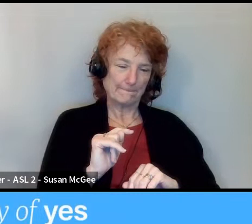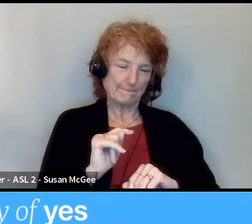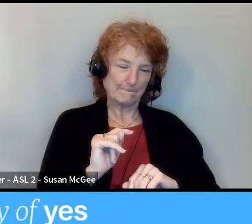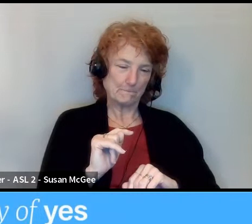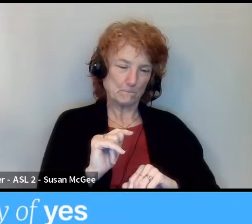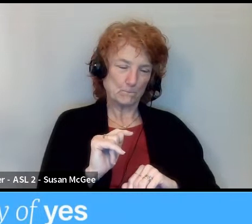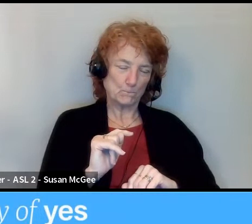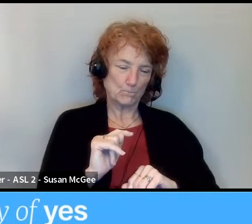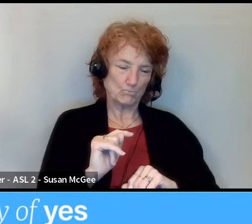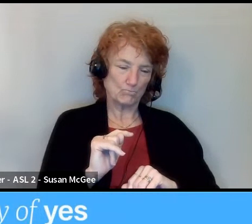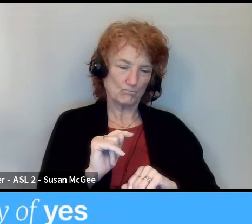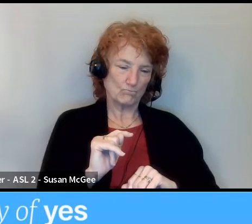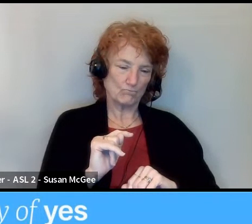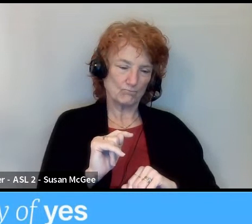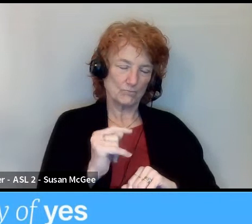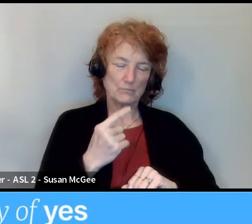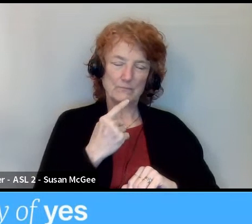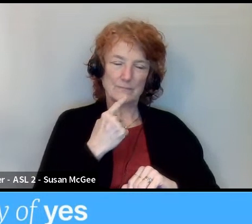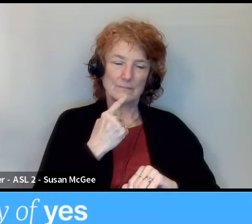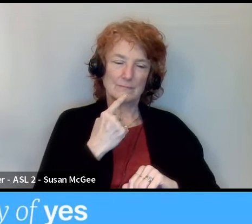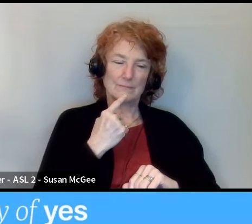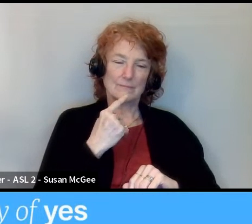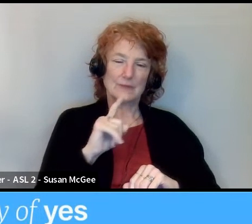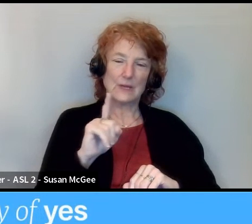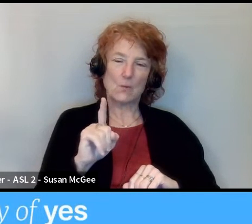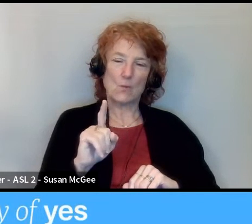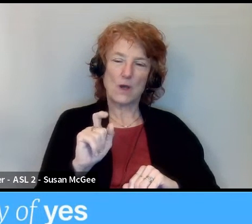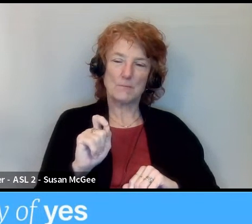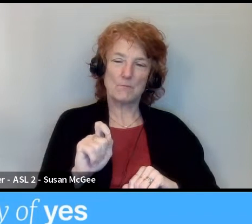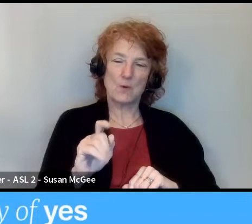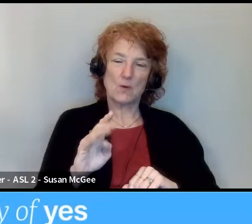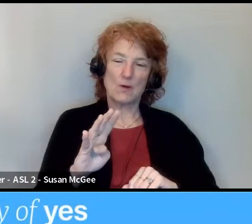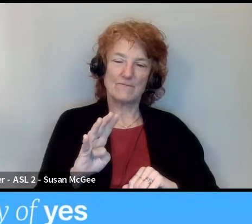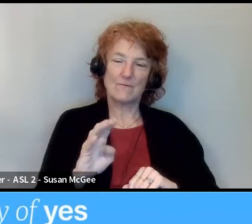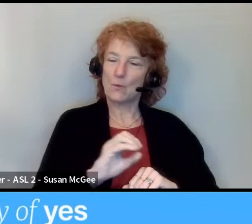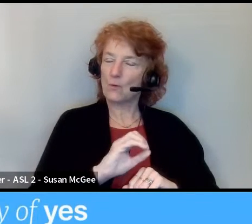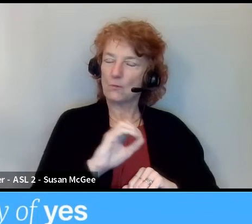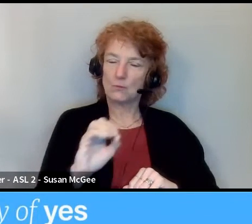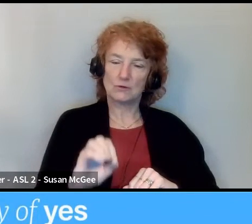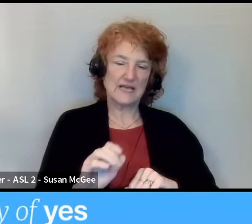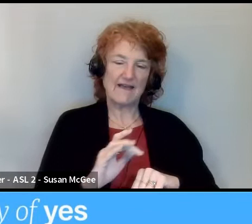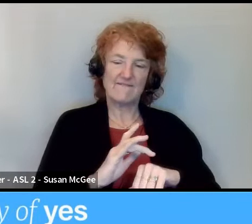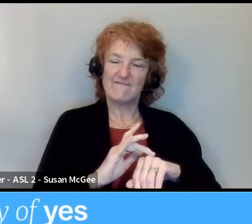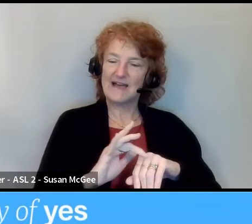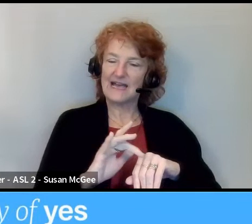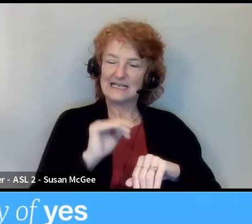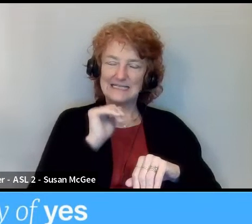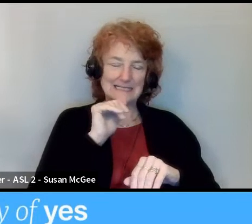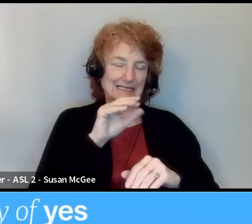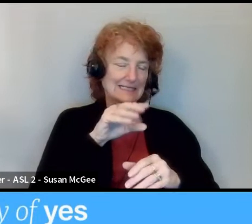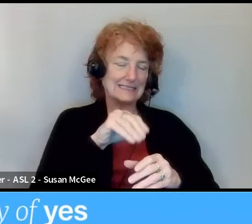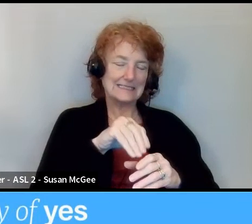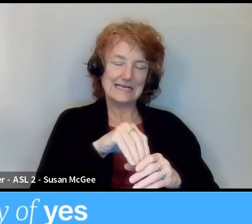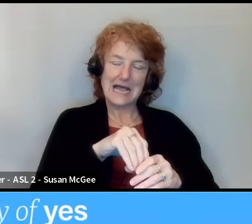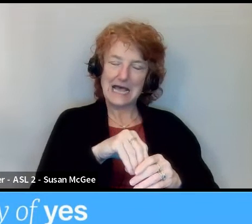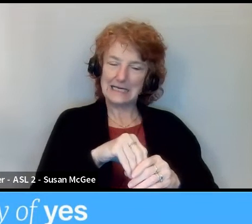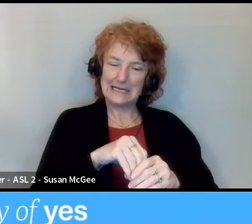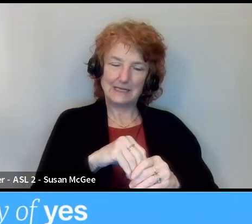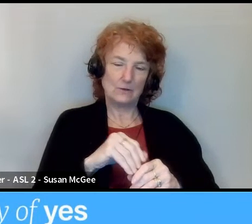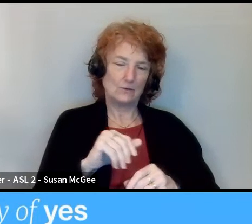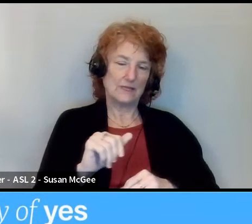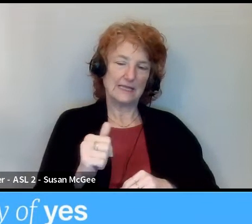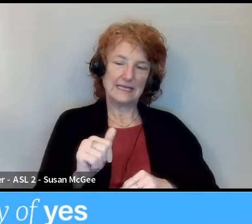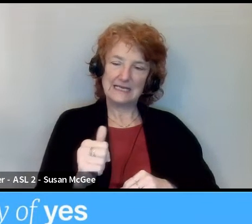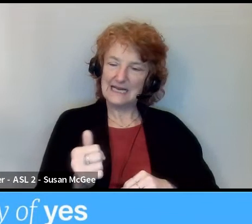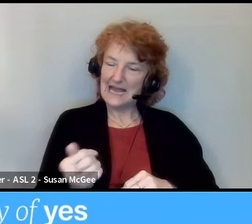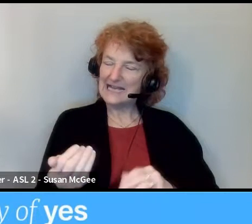The person in the chat was saying that the 1.4% vacancy rate does not include the tens of thousands of apartments that are